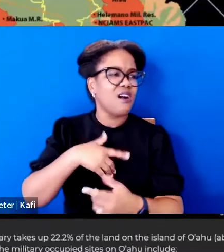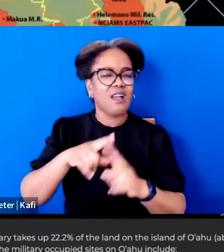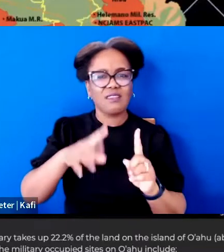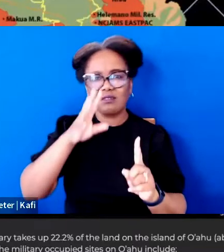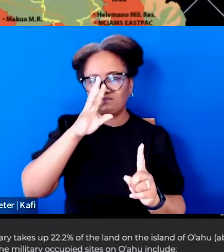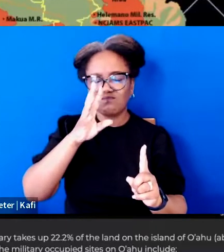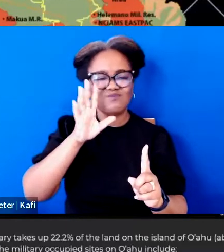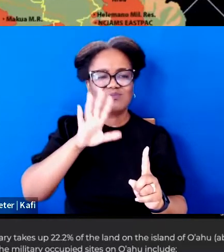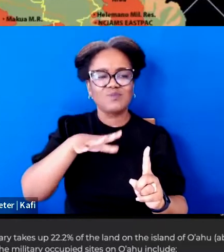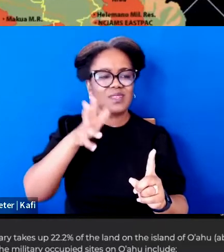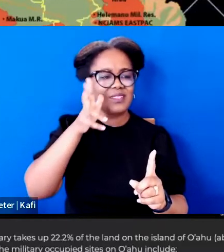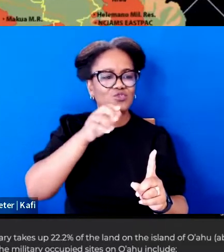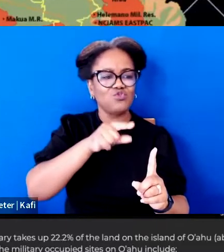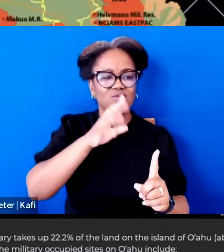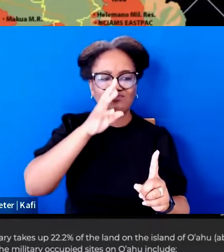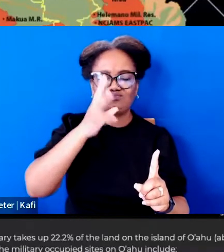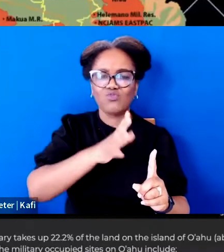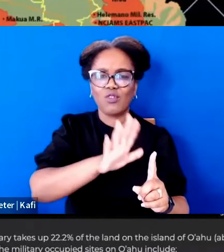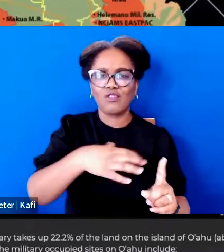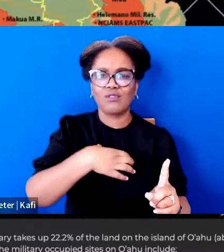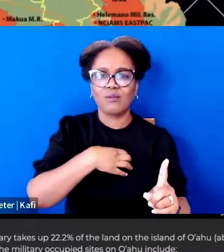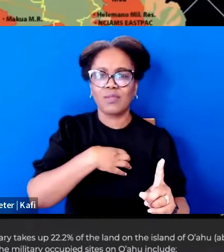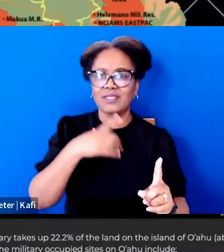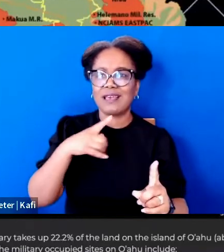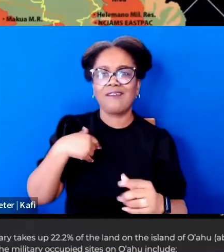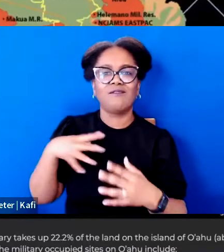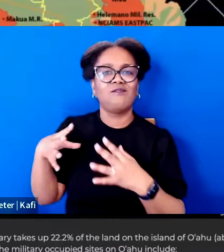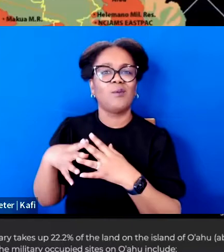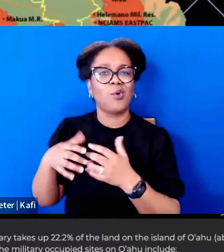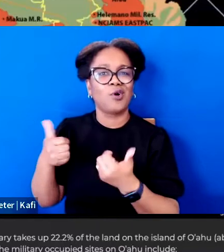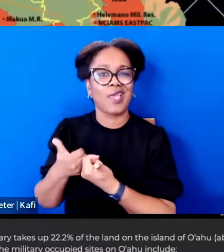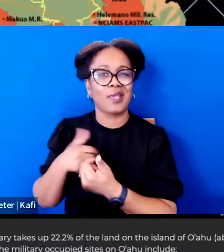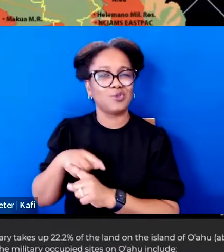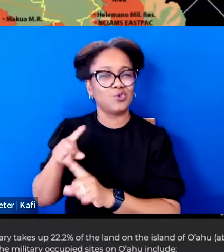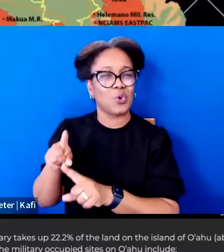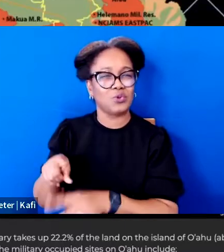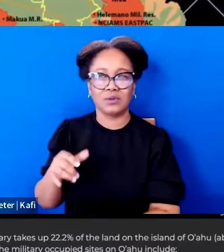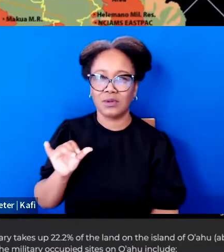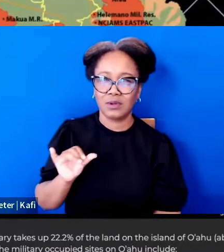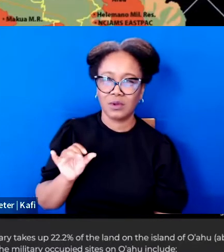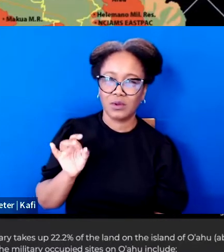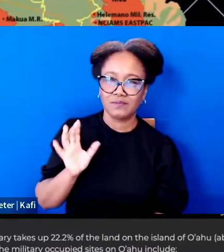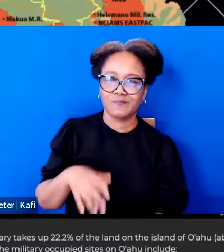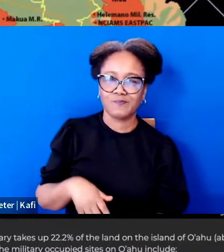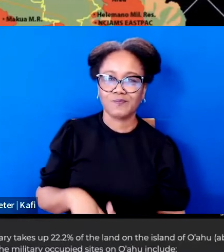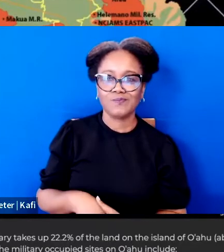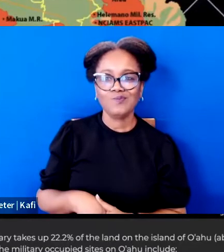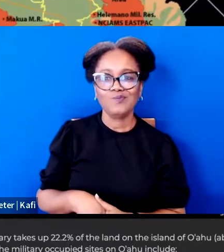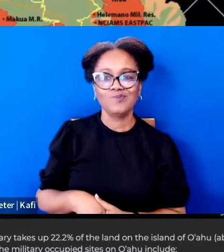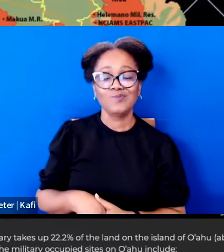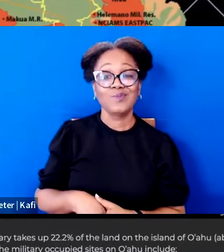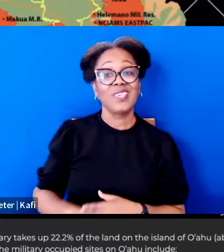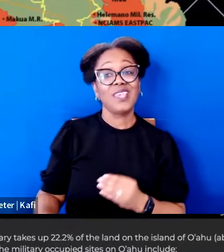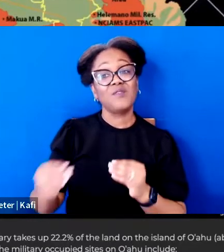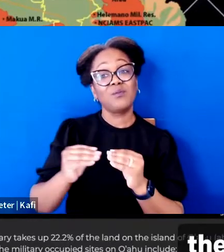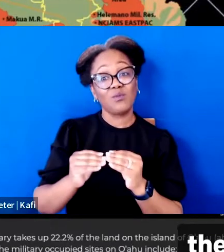these fuel tanks are 100 feet directly above the southern